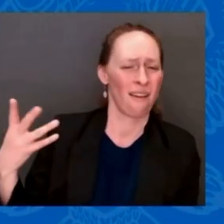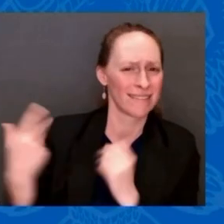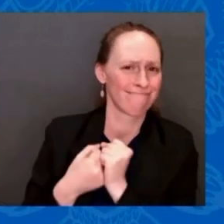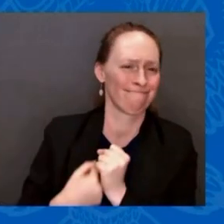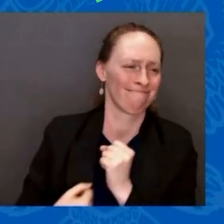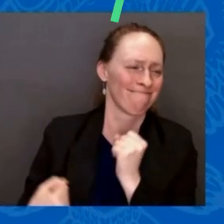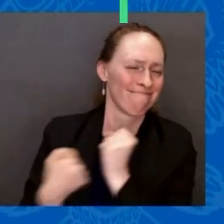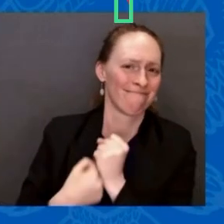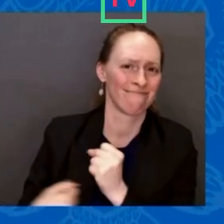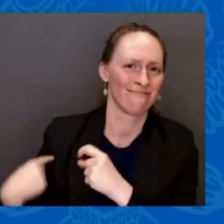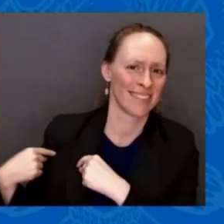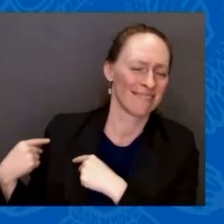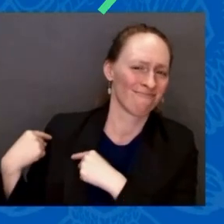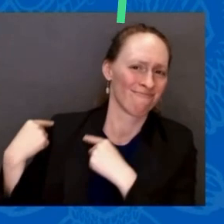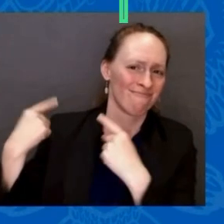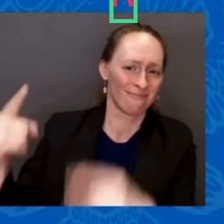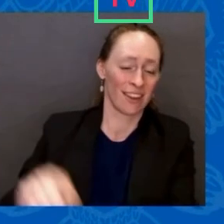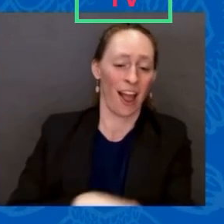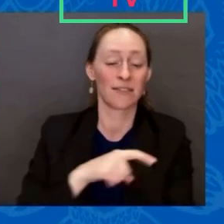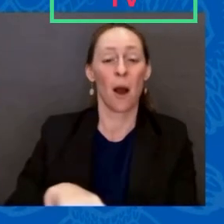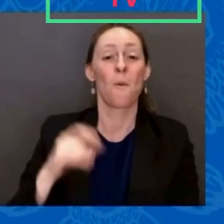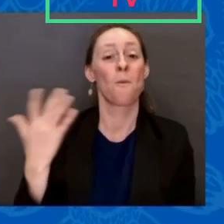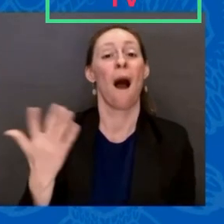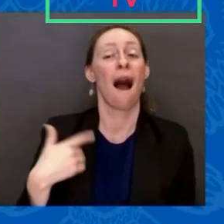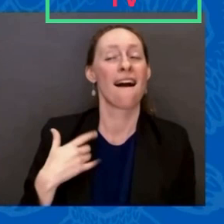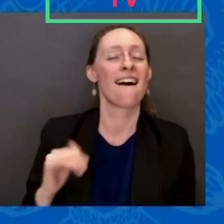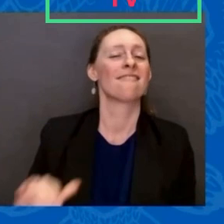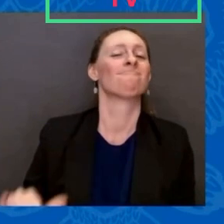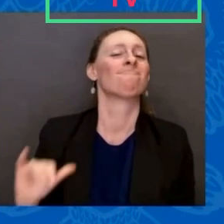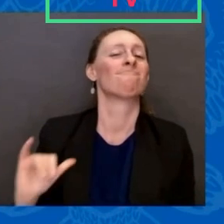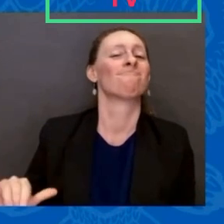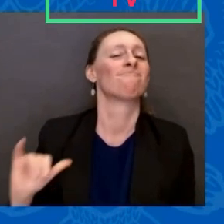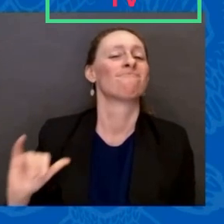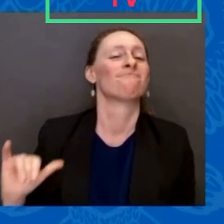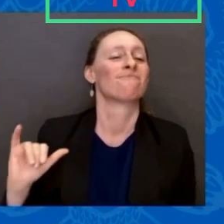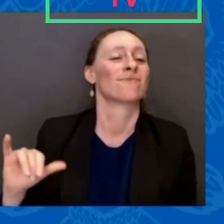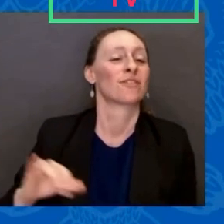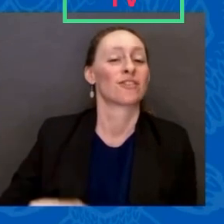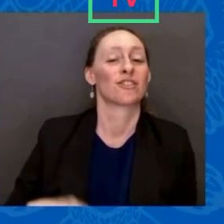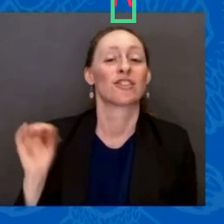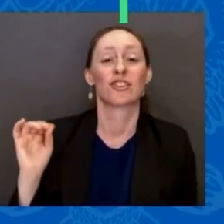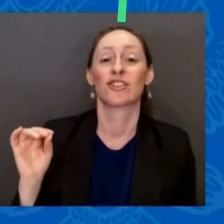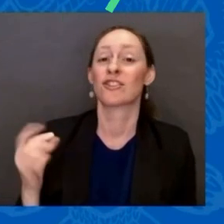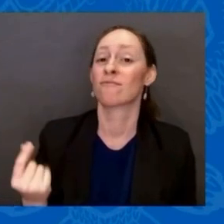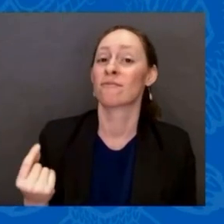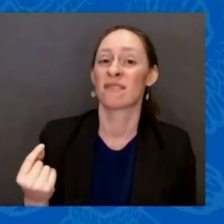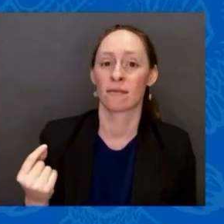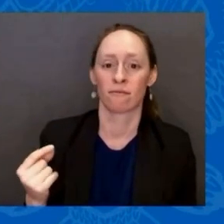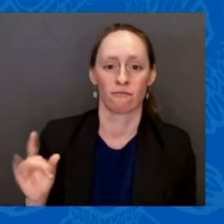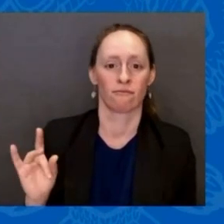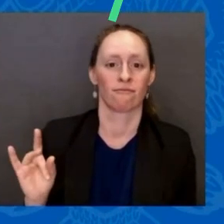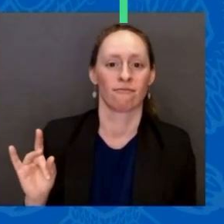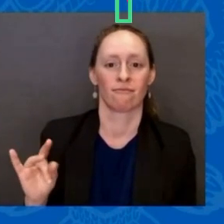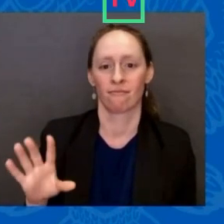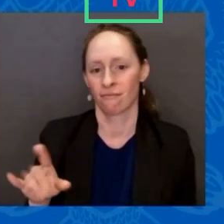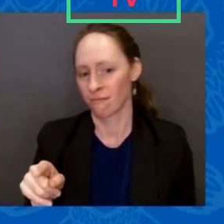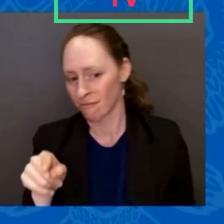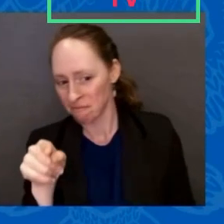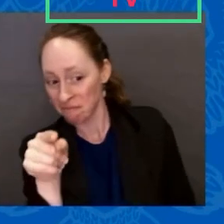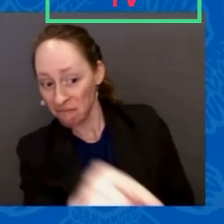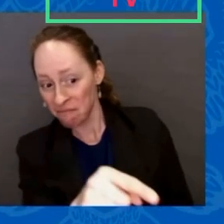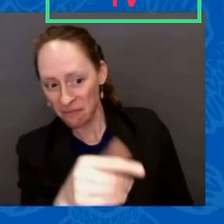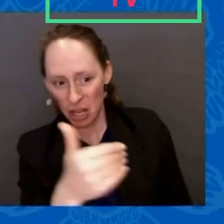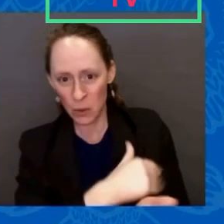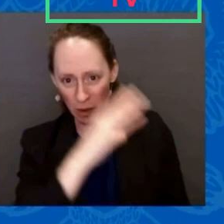And speaking of help from a long time, a brand new guy in town, a guy who I told him, being married, I think, is the